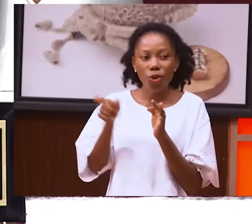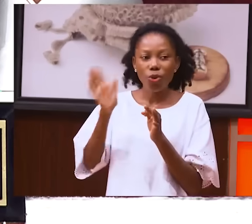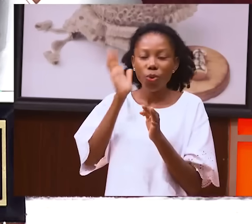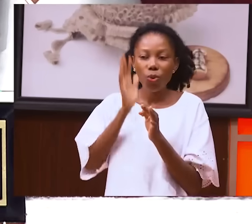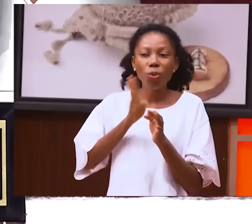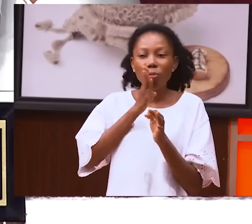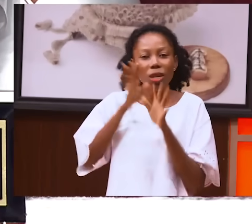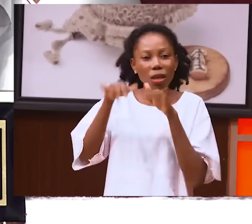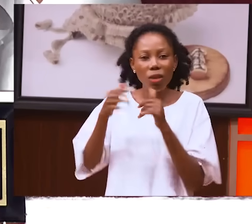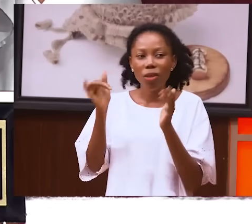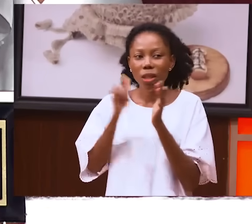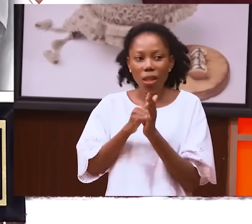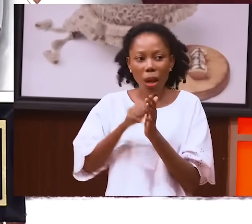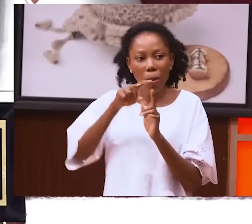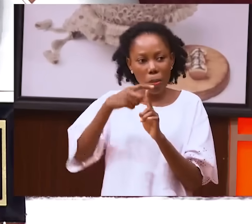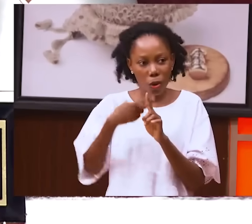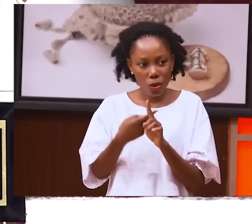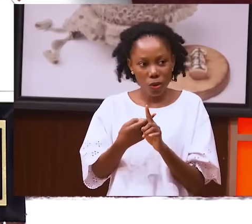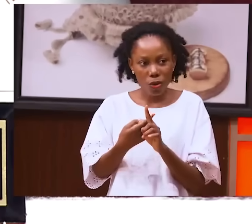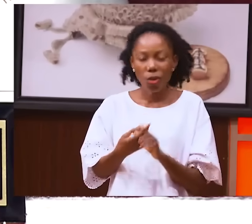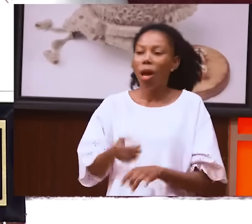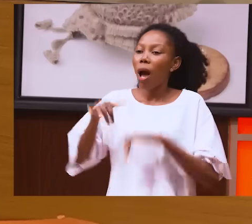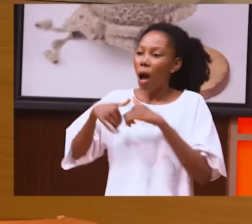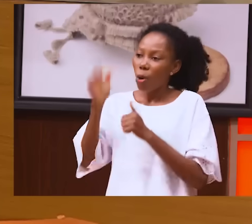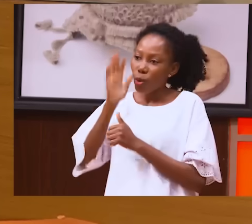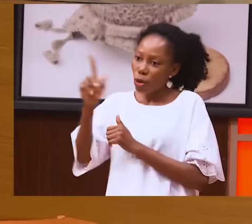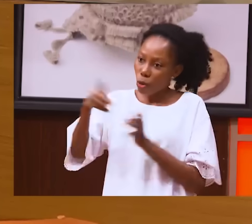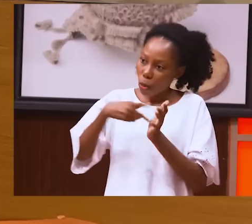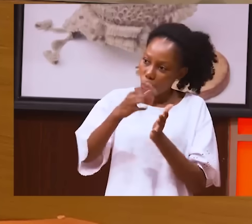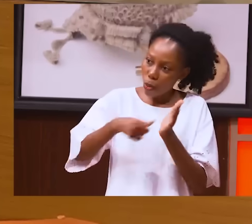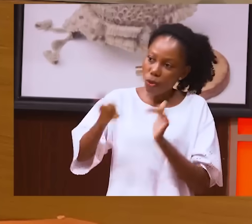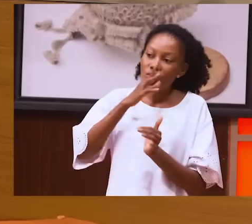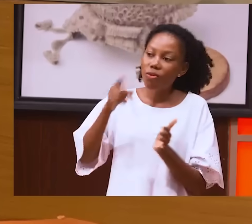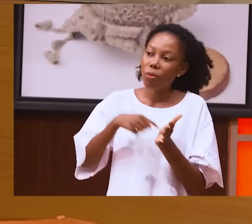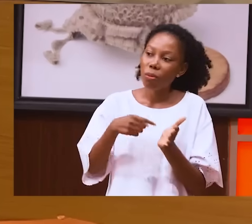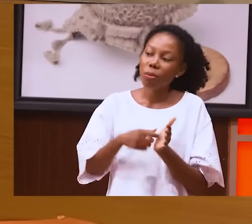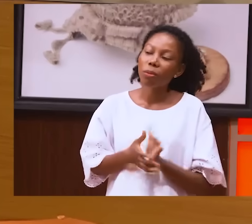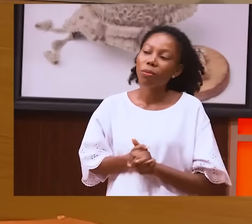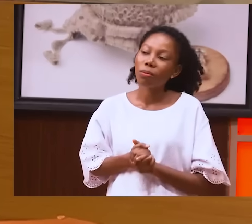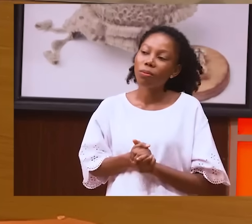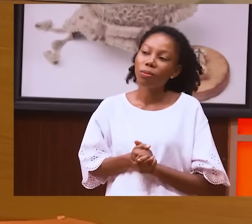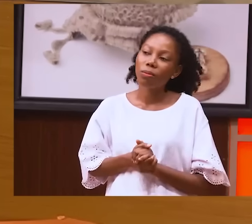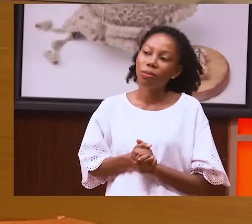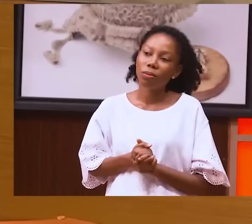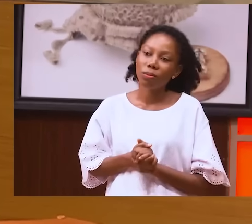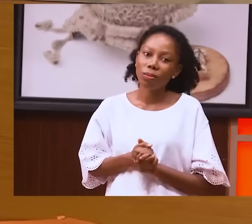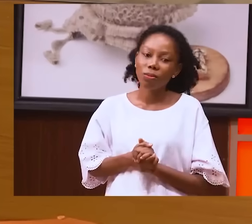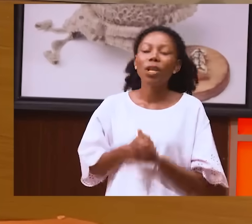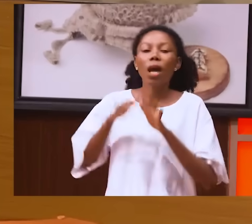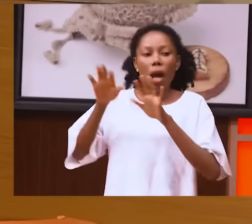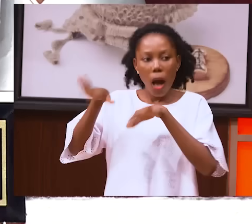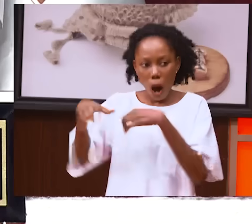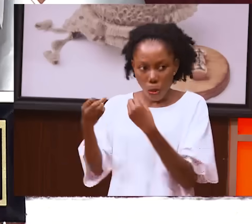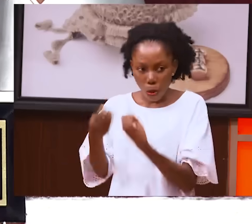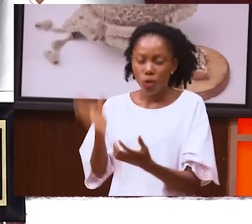giving that 1 month, how do you pay what you are owing? Maybe we give me time, we're paying the money instrumentally. How much